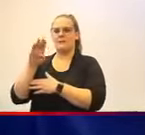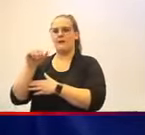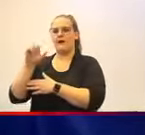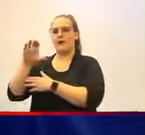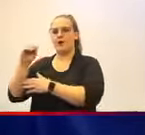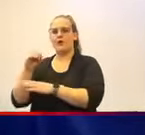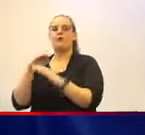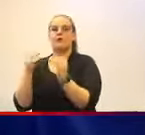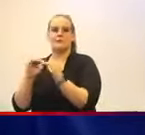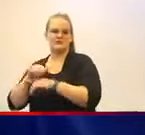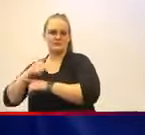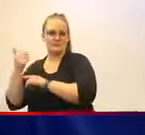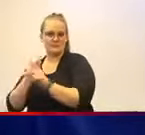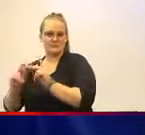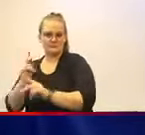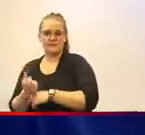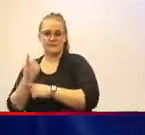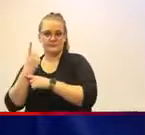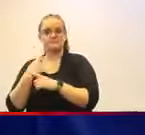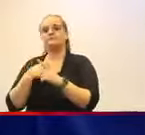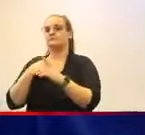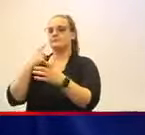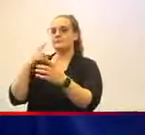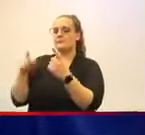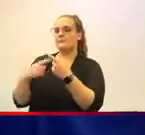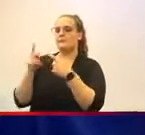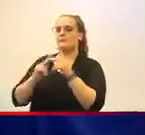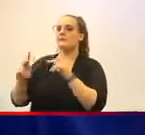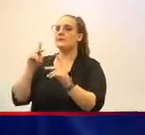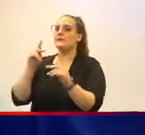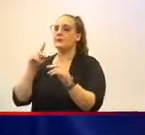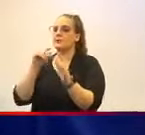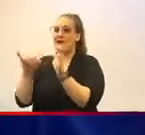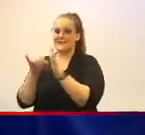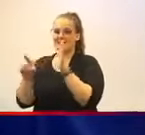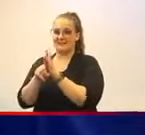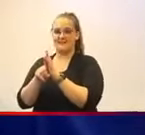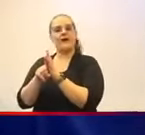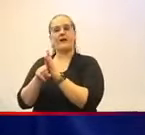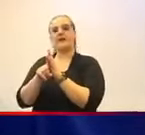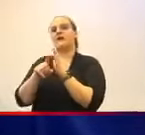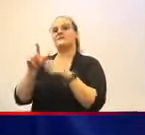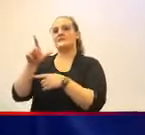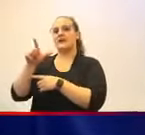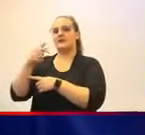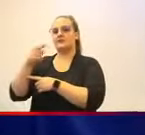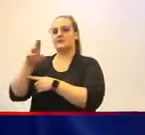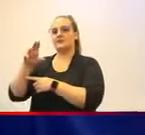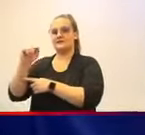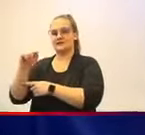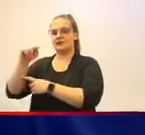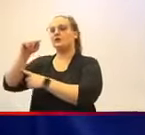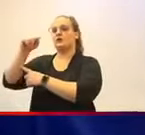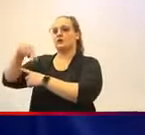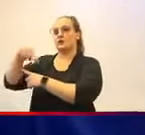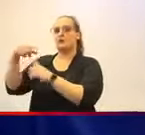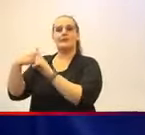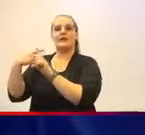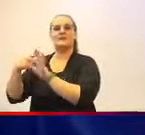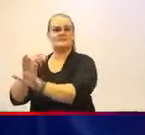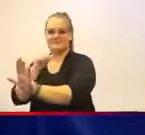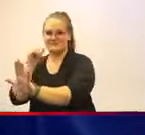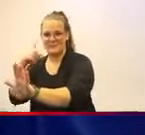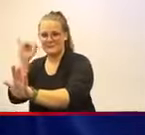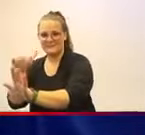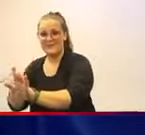with identifying as LGBTQ+, but are rather impacts of deeply rooted societal